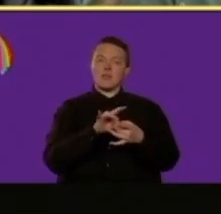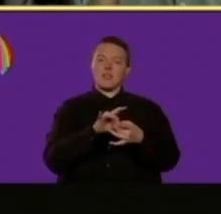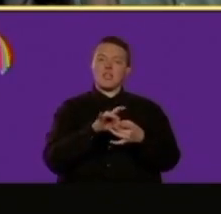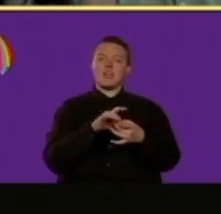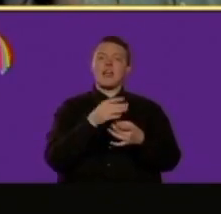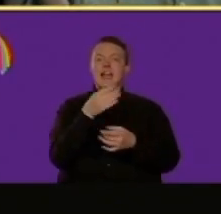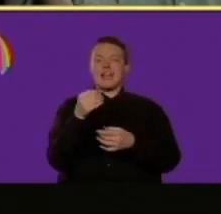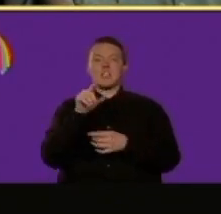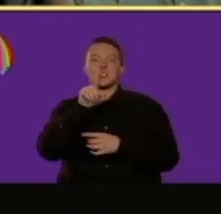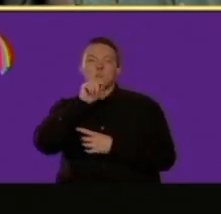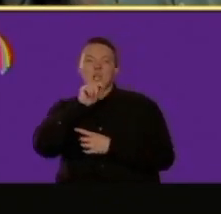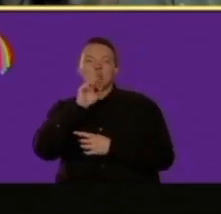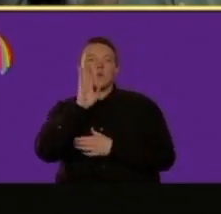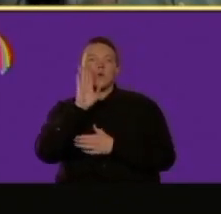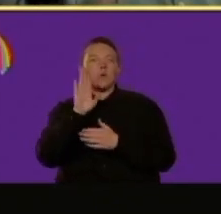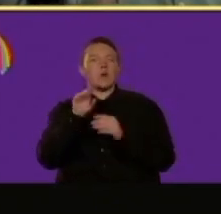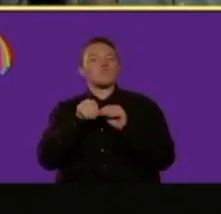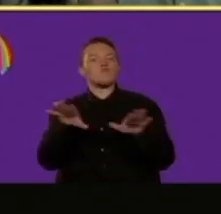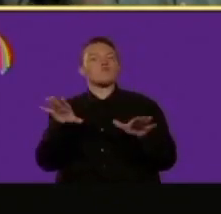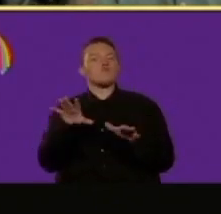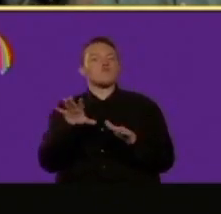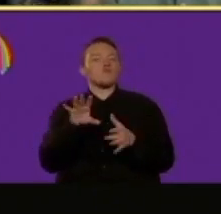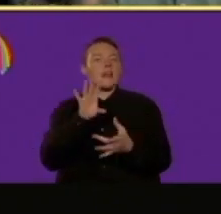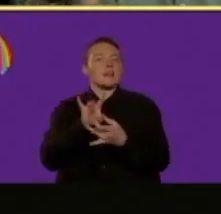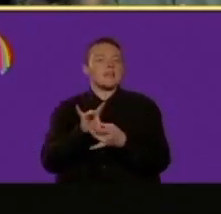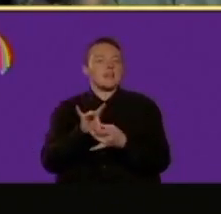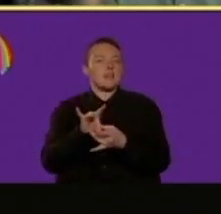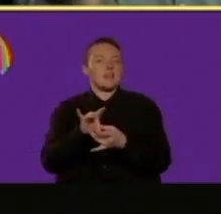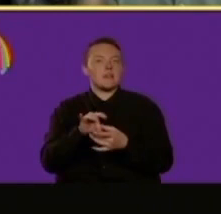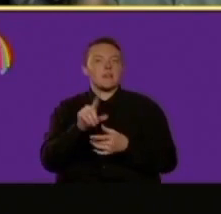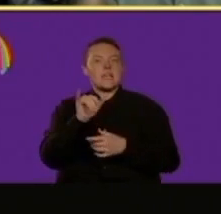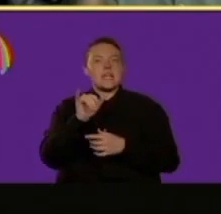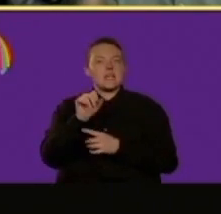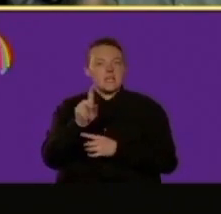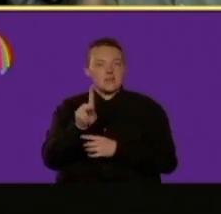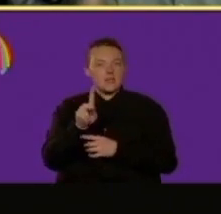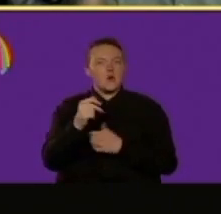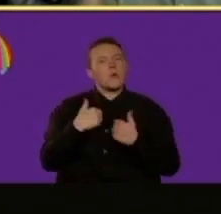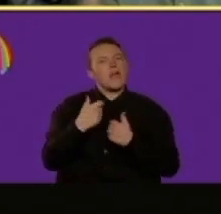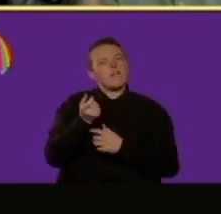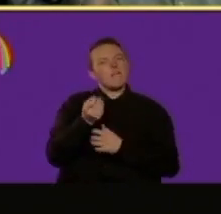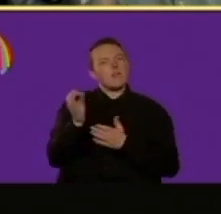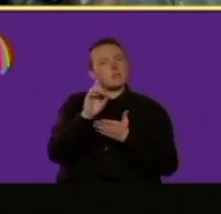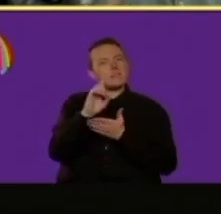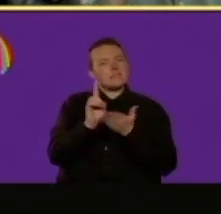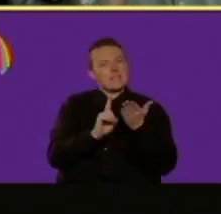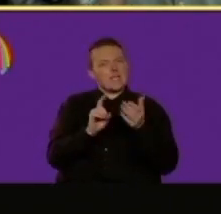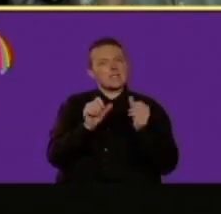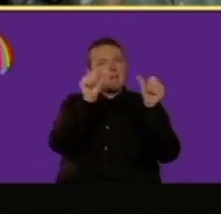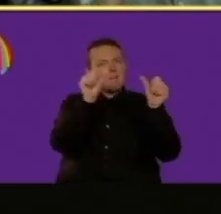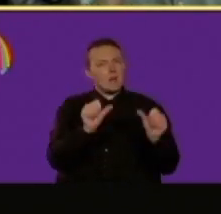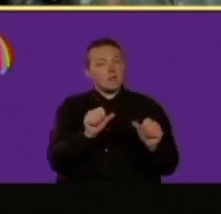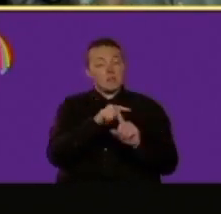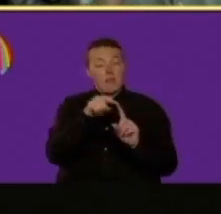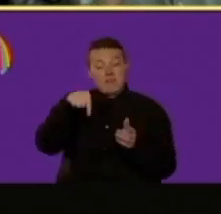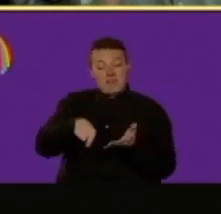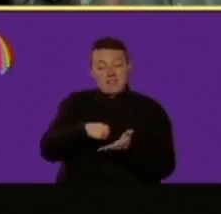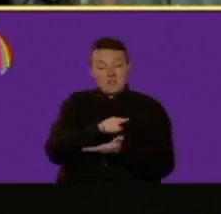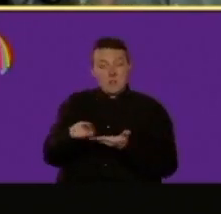share another image on how this could be expanded,